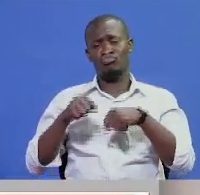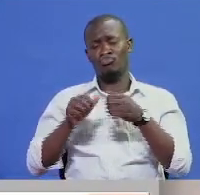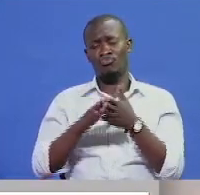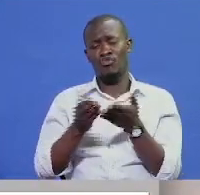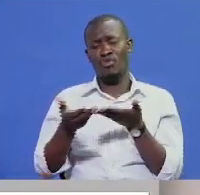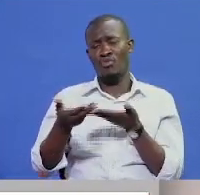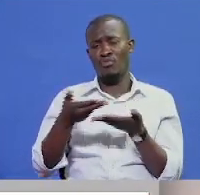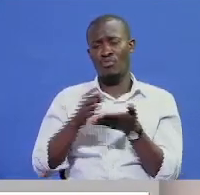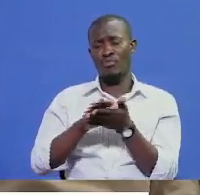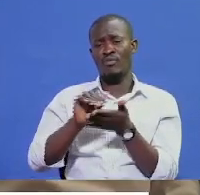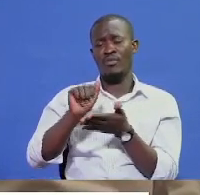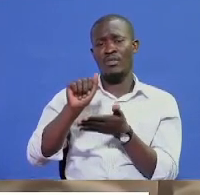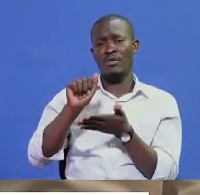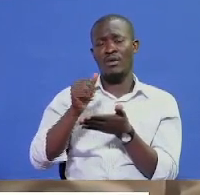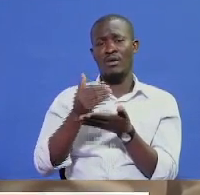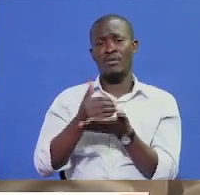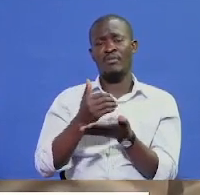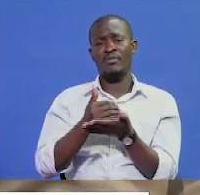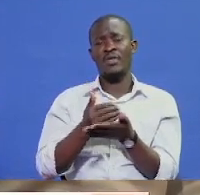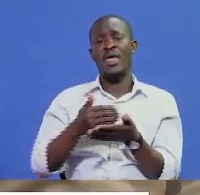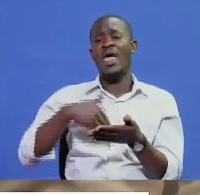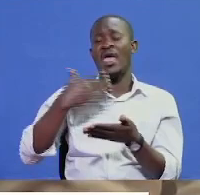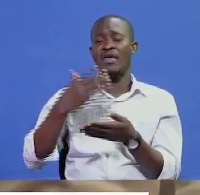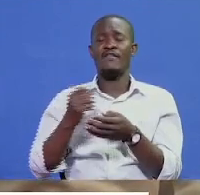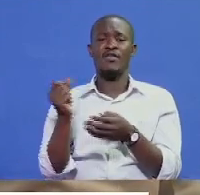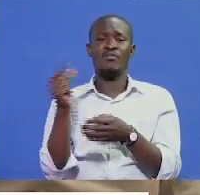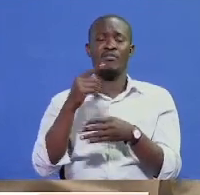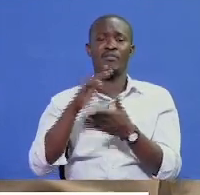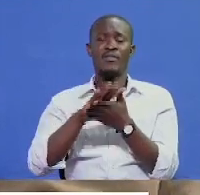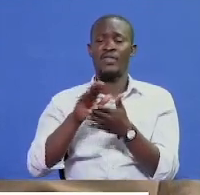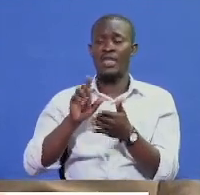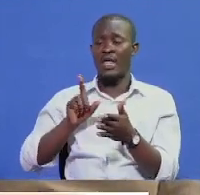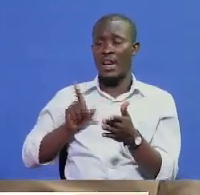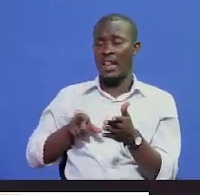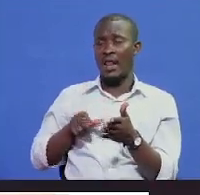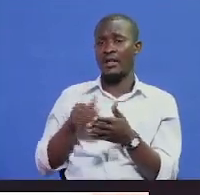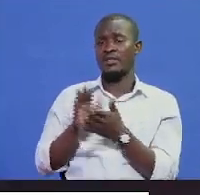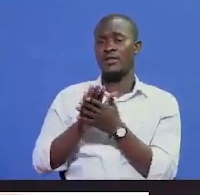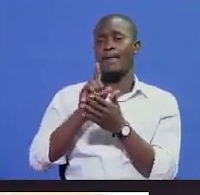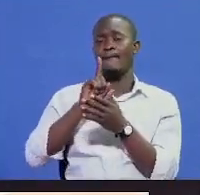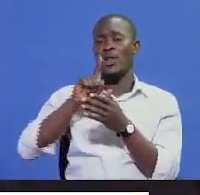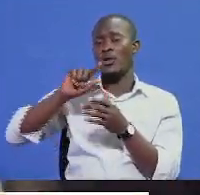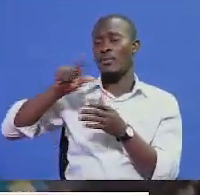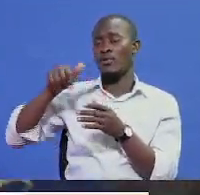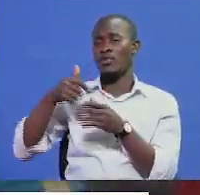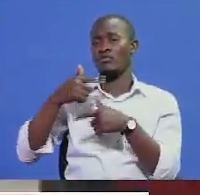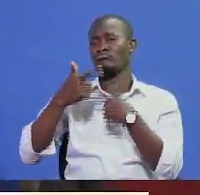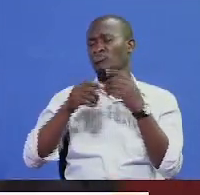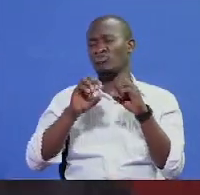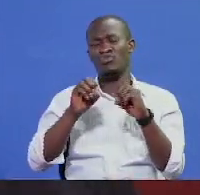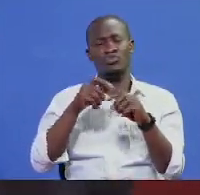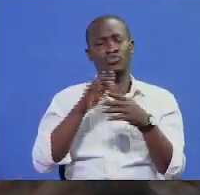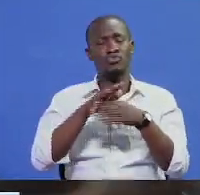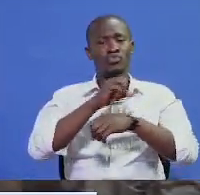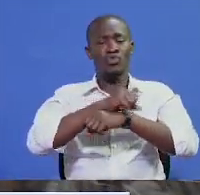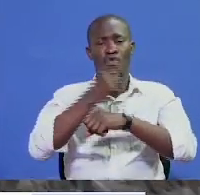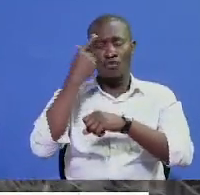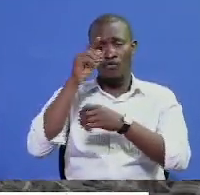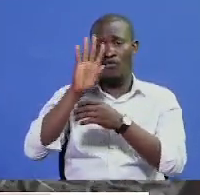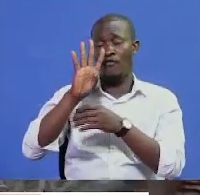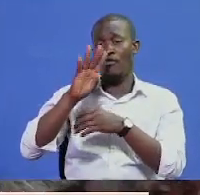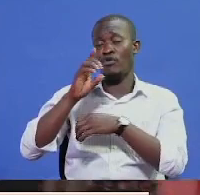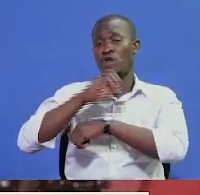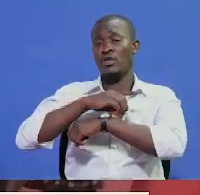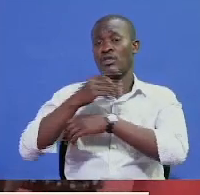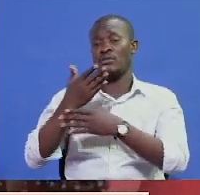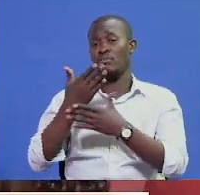kununua sodo. Kila mwezi wasichana milioni 1 hukosa kwenda shuleni kwa siku 4 kwa